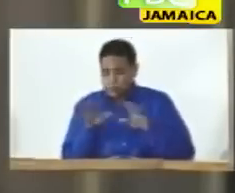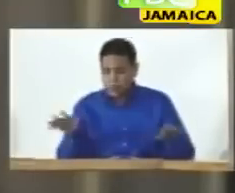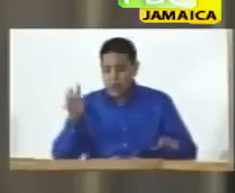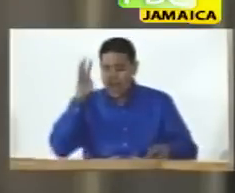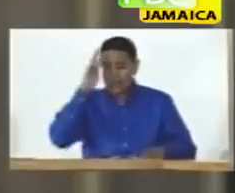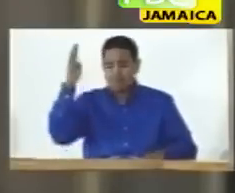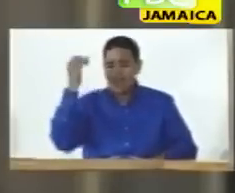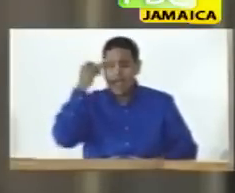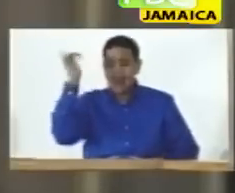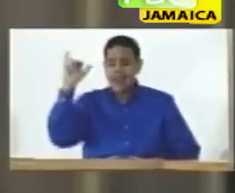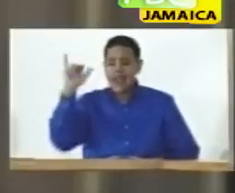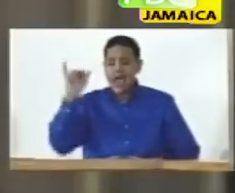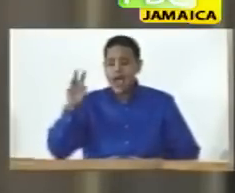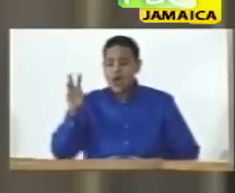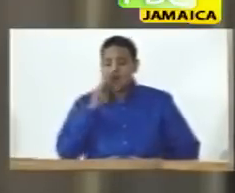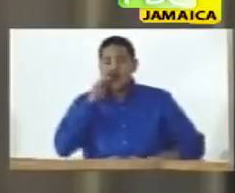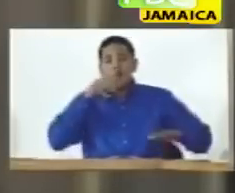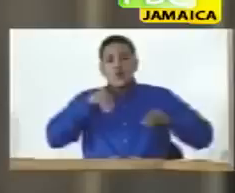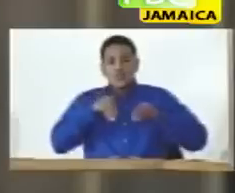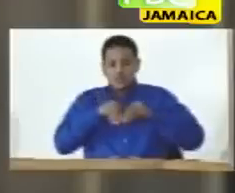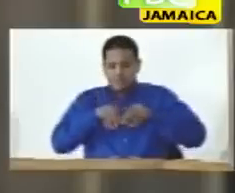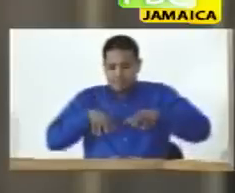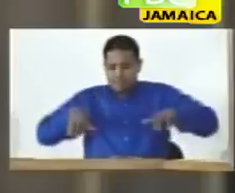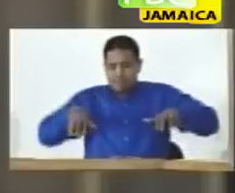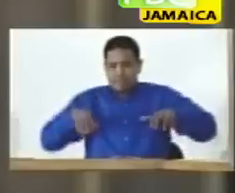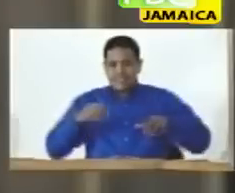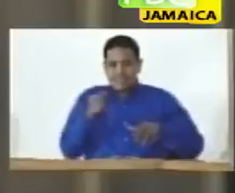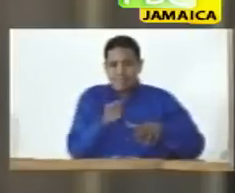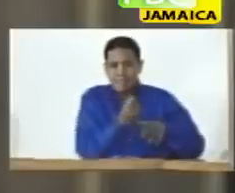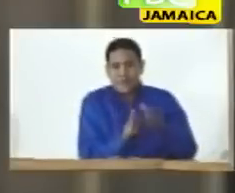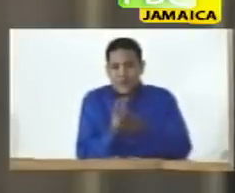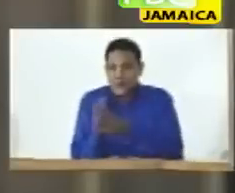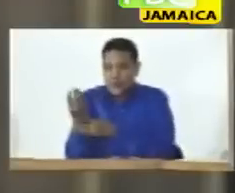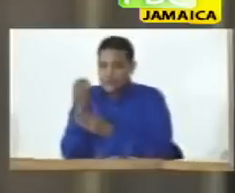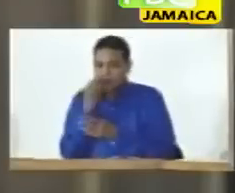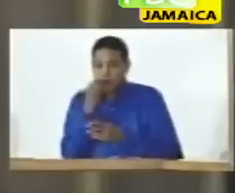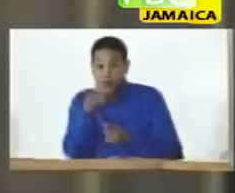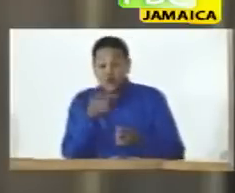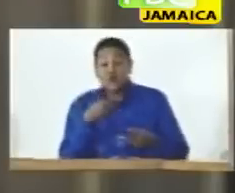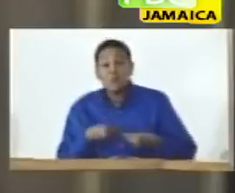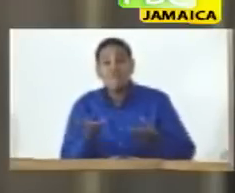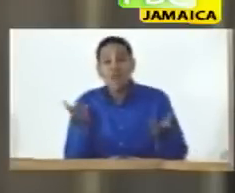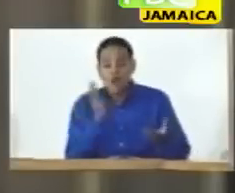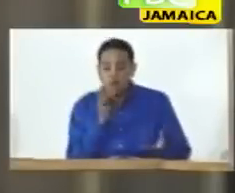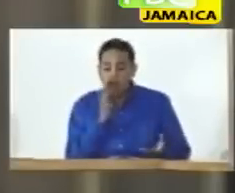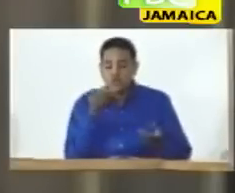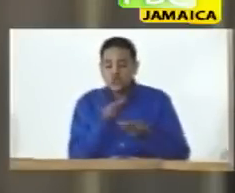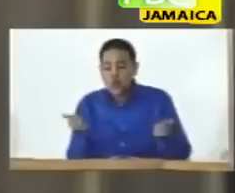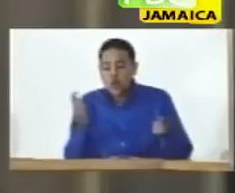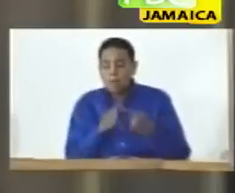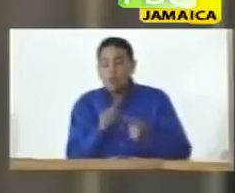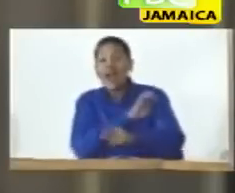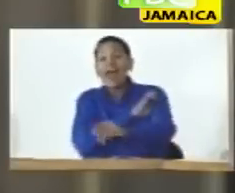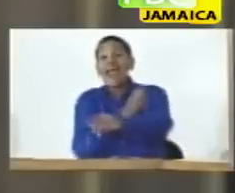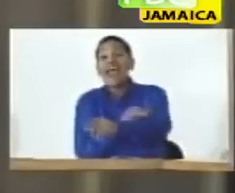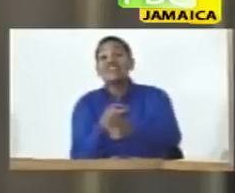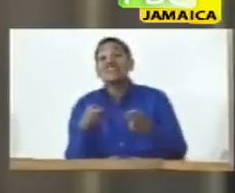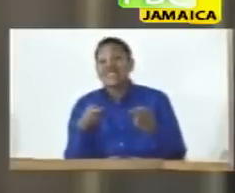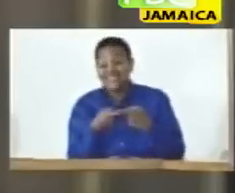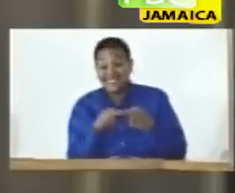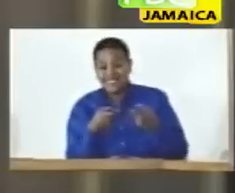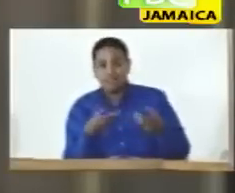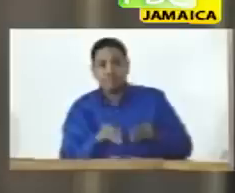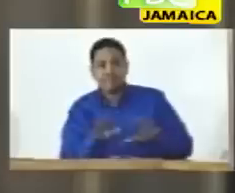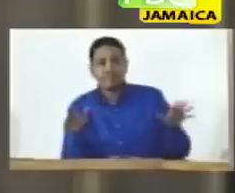pumped hydro storage plants to provide integrated solutions to our water and energy sectors will